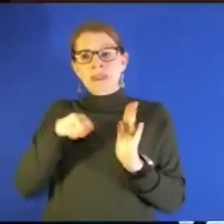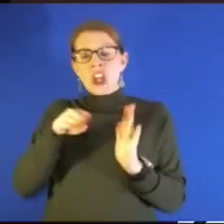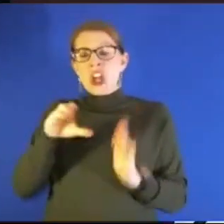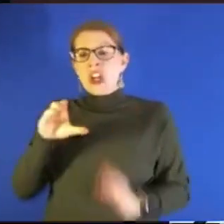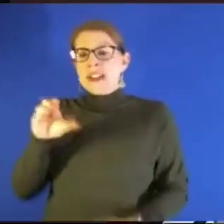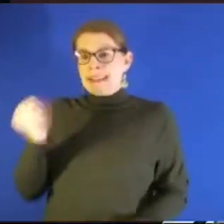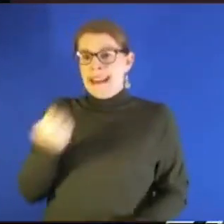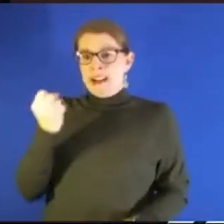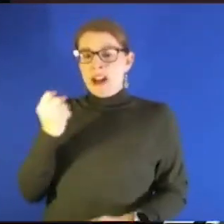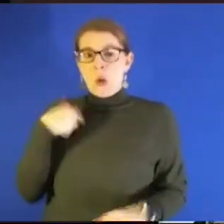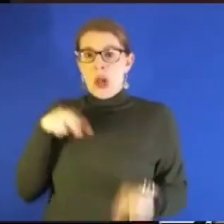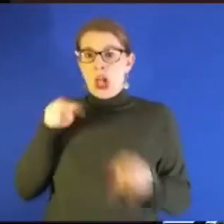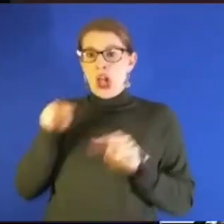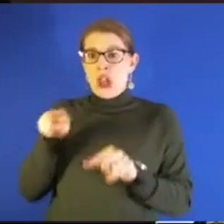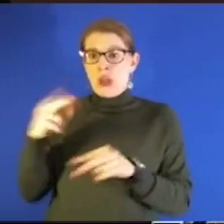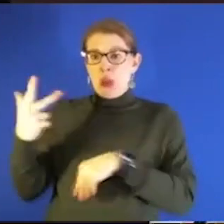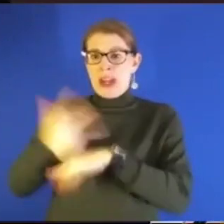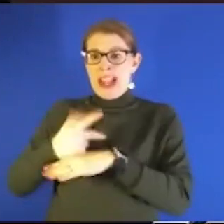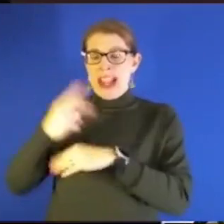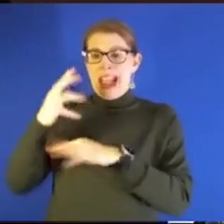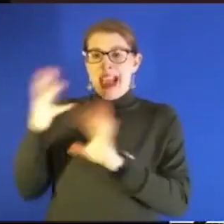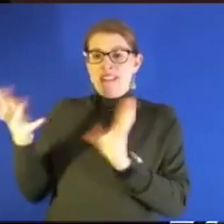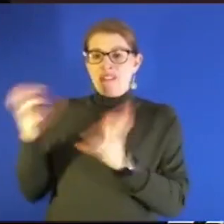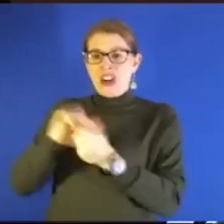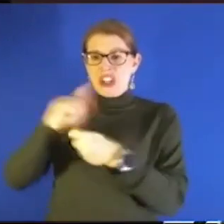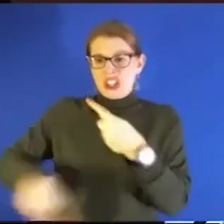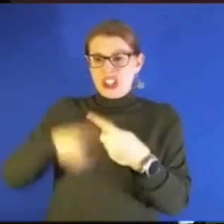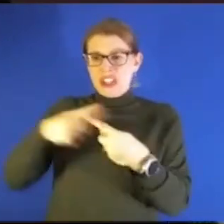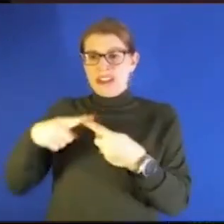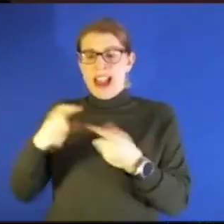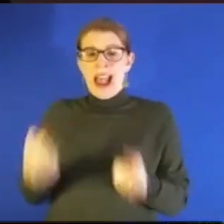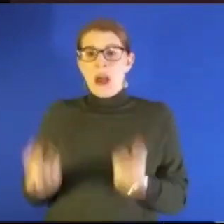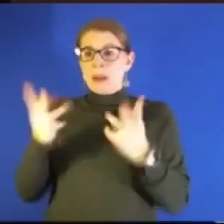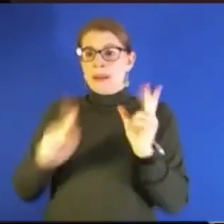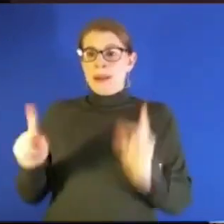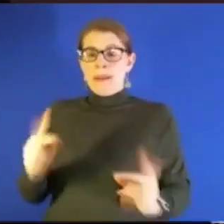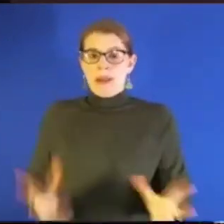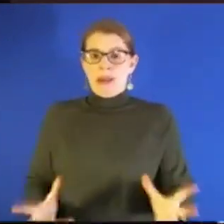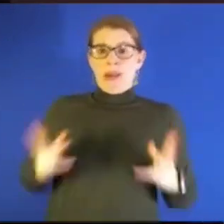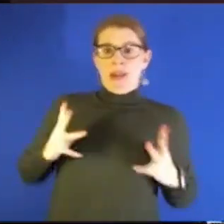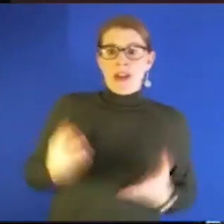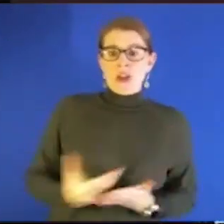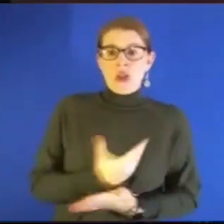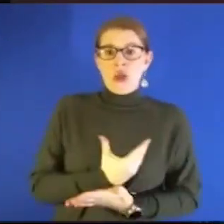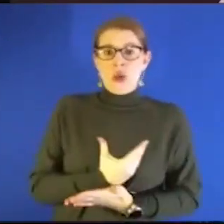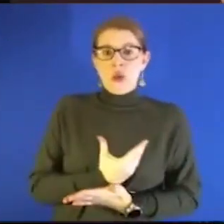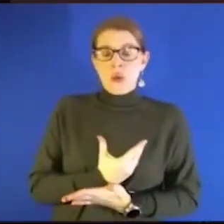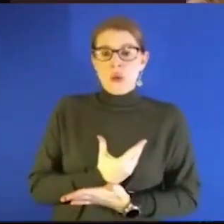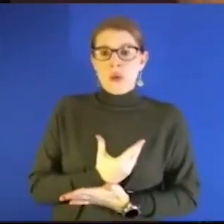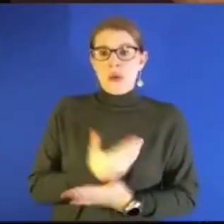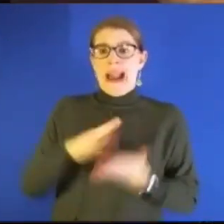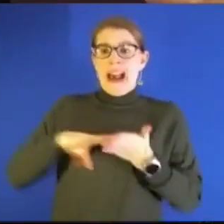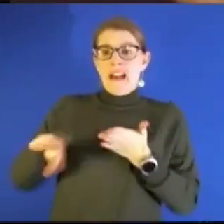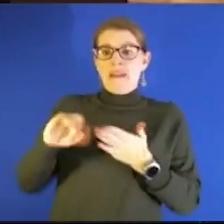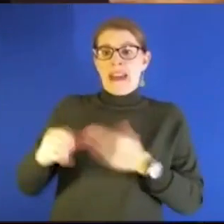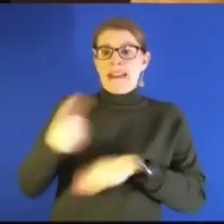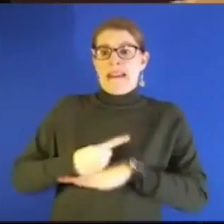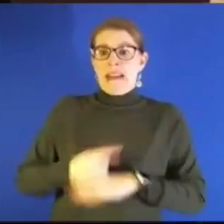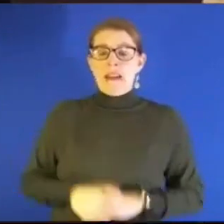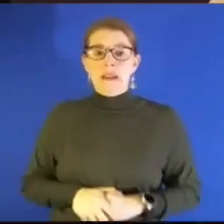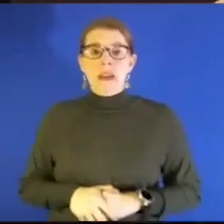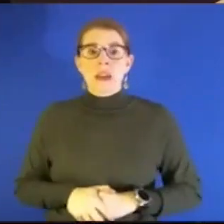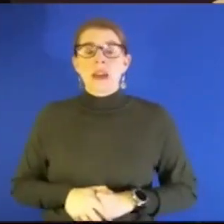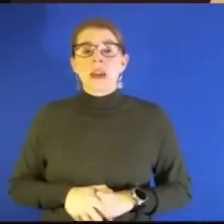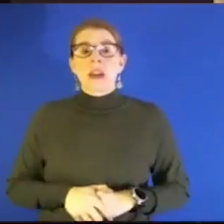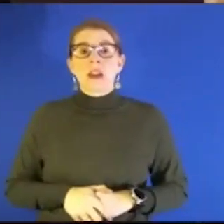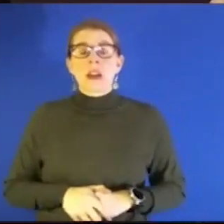own rolling 3-day average and how many people went out that were new out that day. You would say, well, the numbers